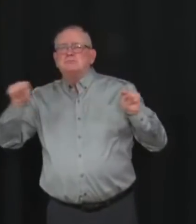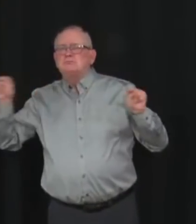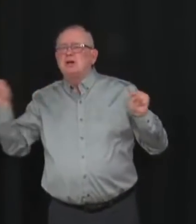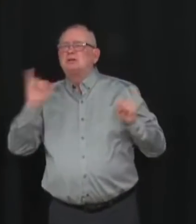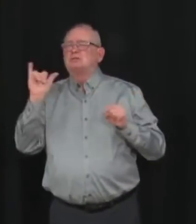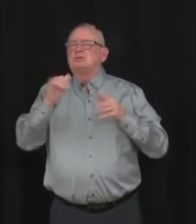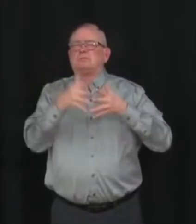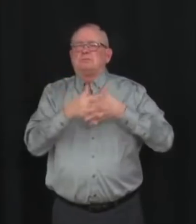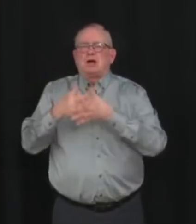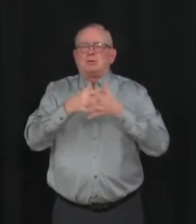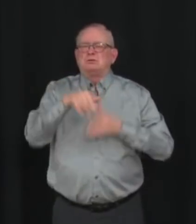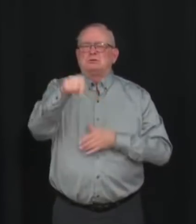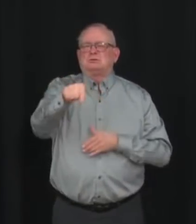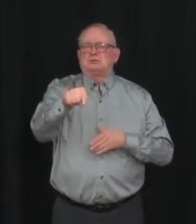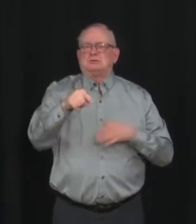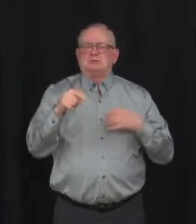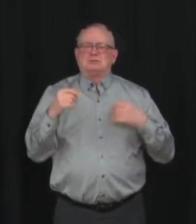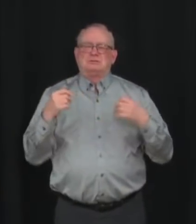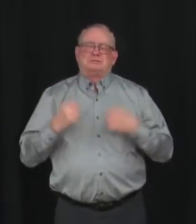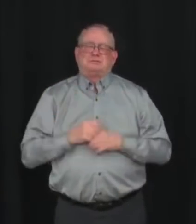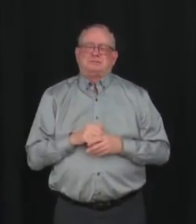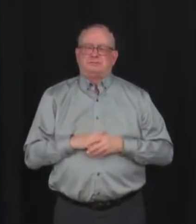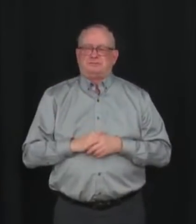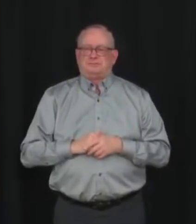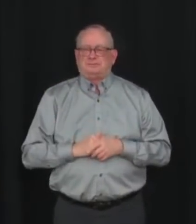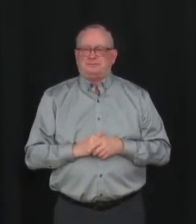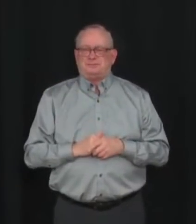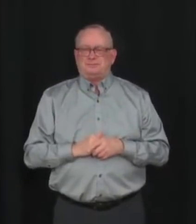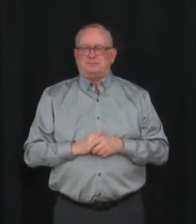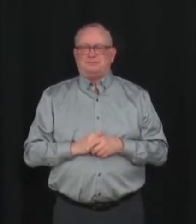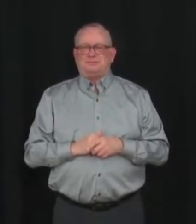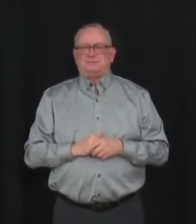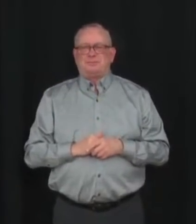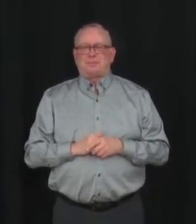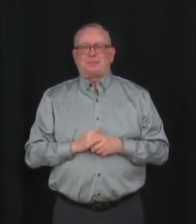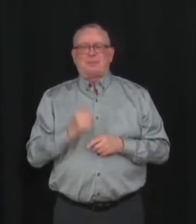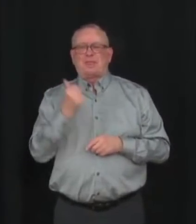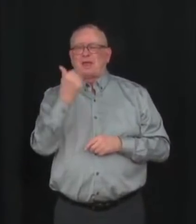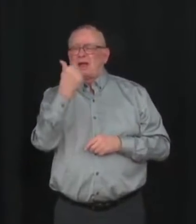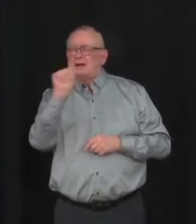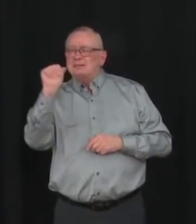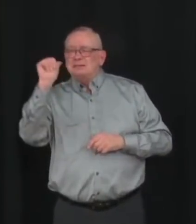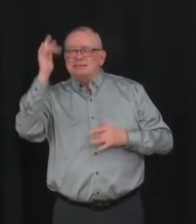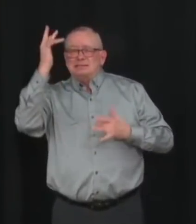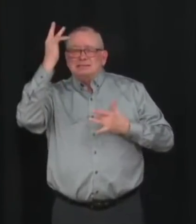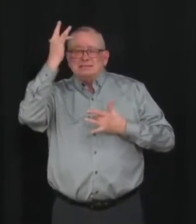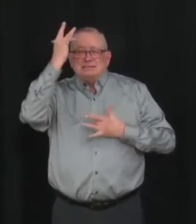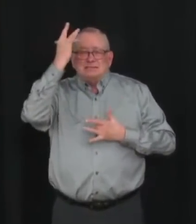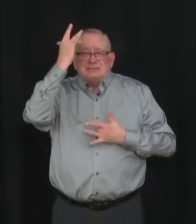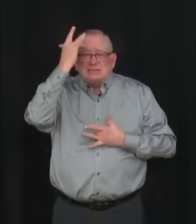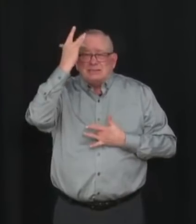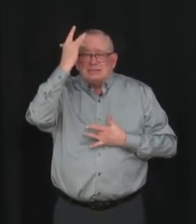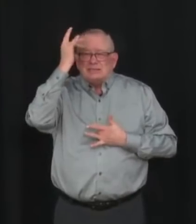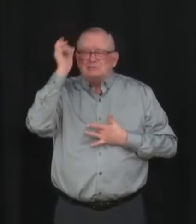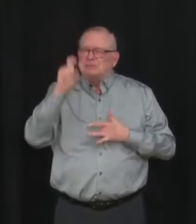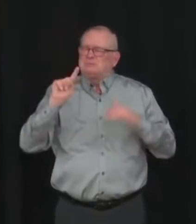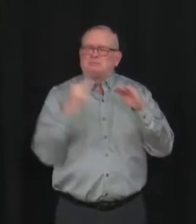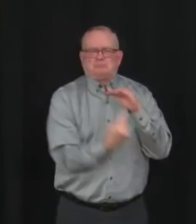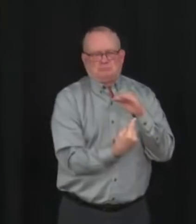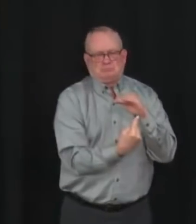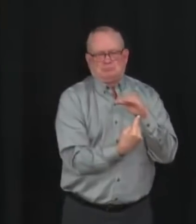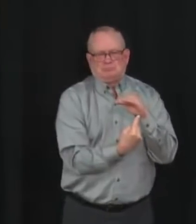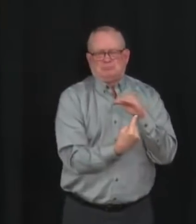To be clear, anyone who has symptoms must isolate until those symptoms resolve, vaccinated or